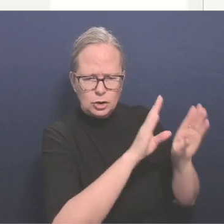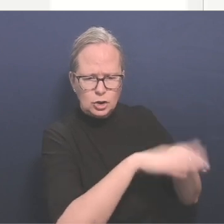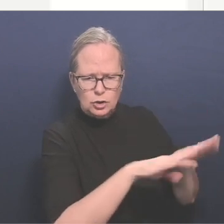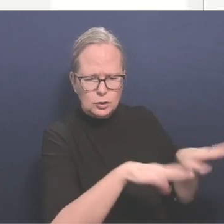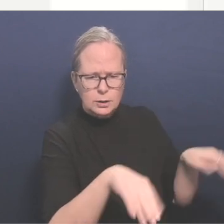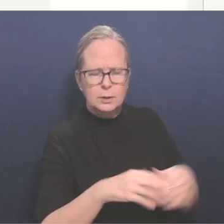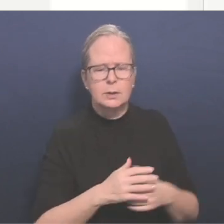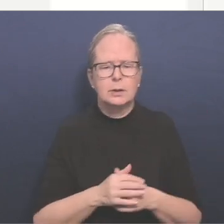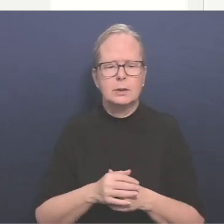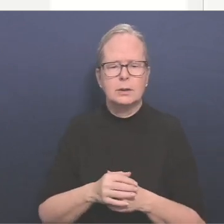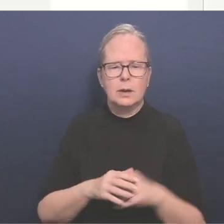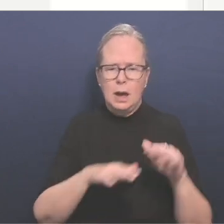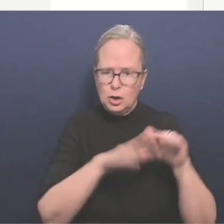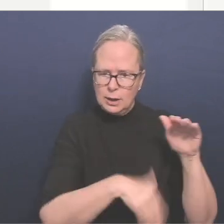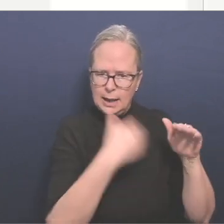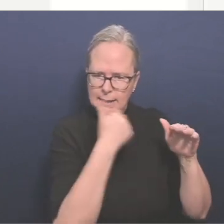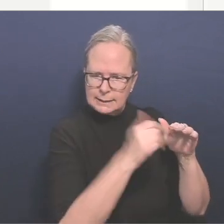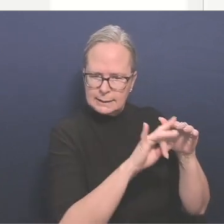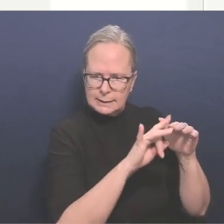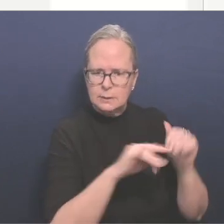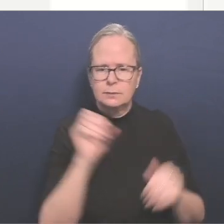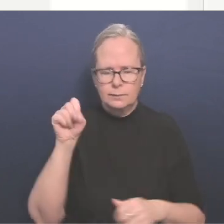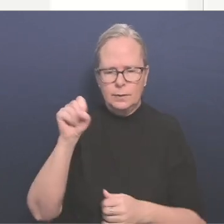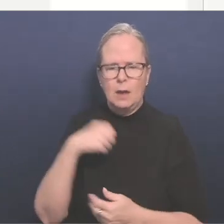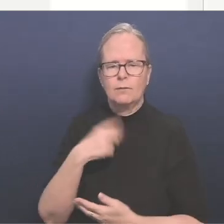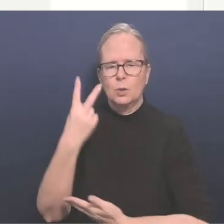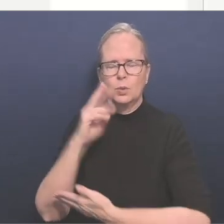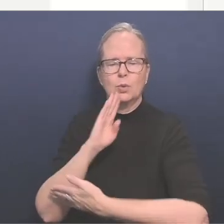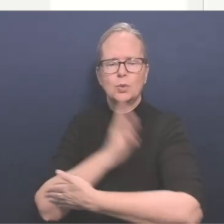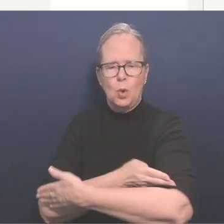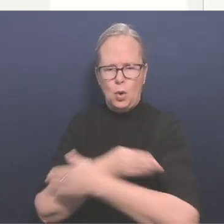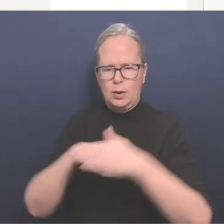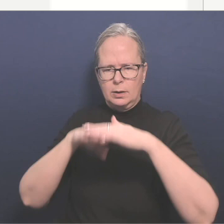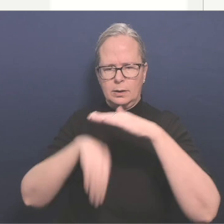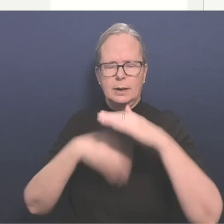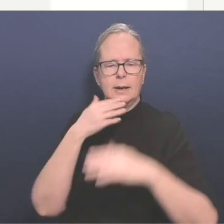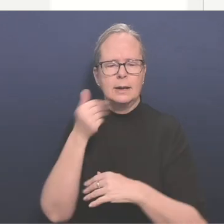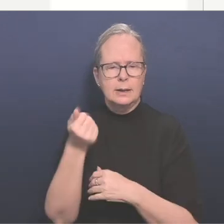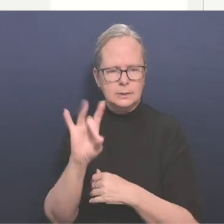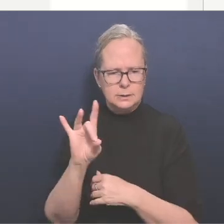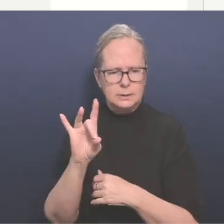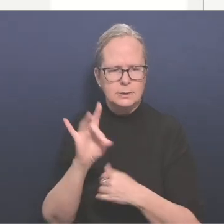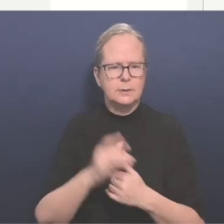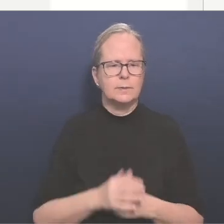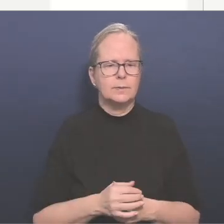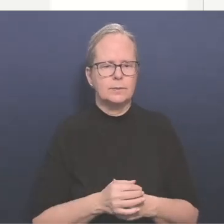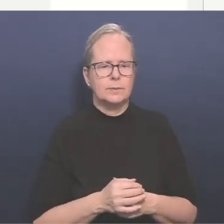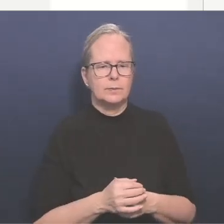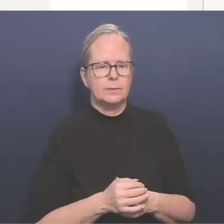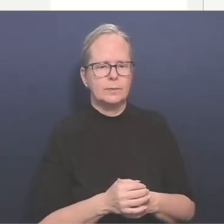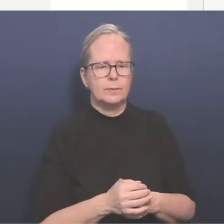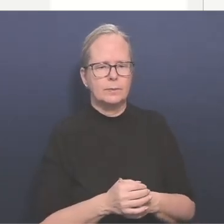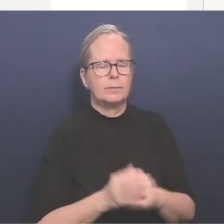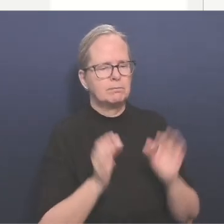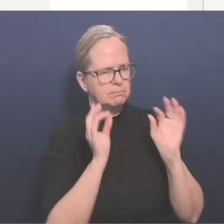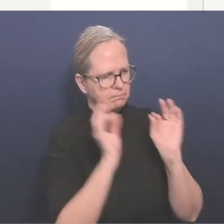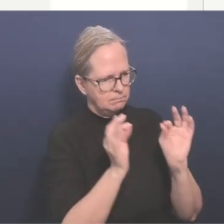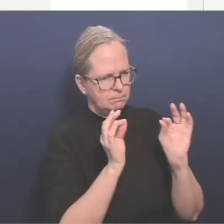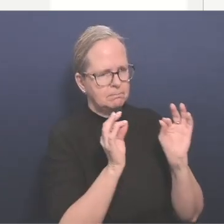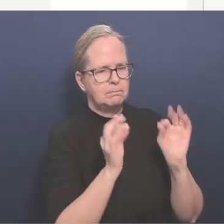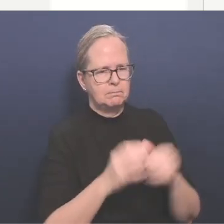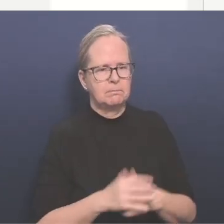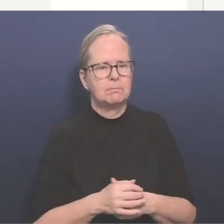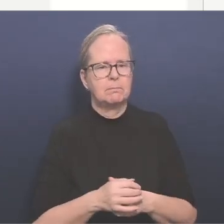you, your parents or your spouse a Canadian veteran? No. No,